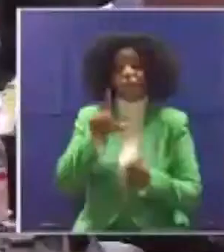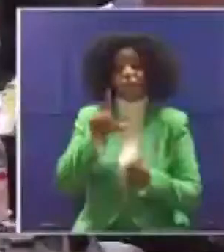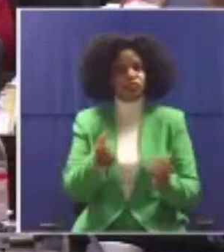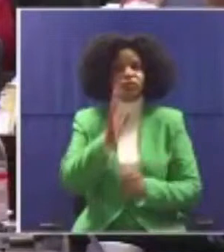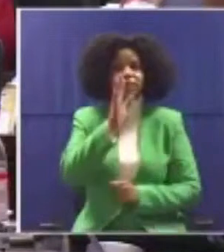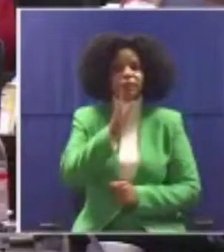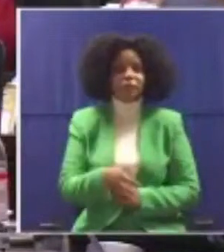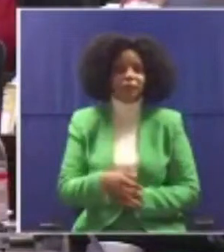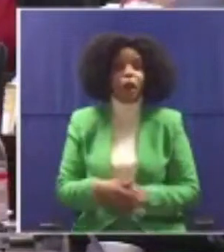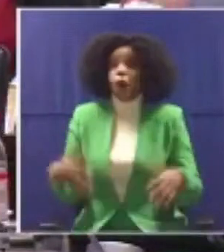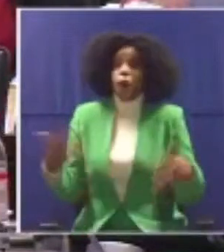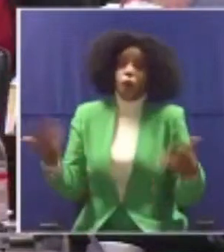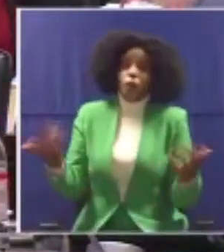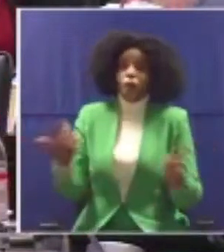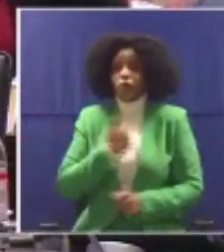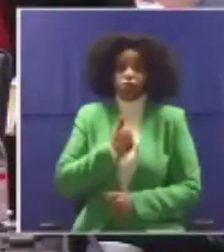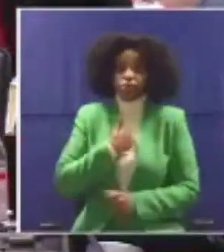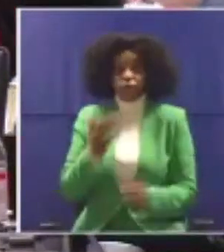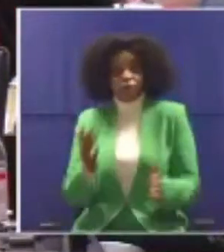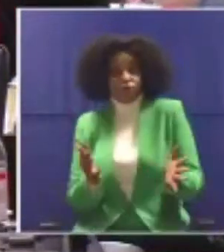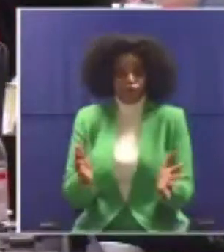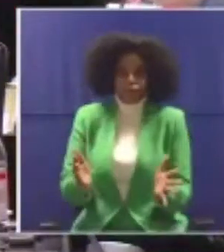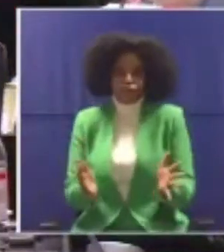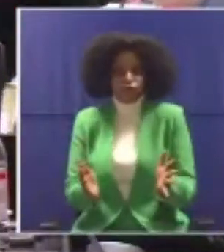or you send yourself.